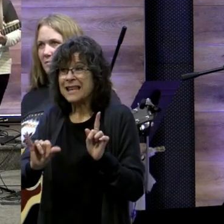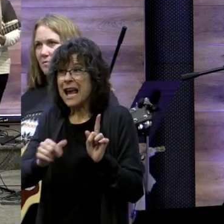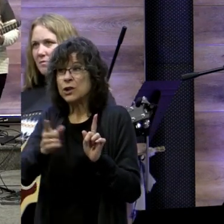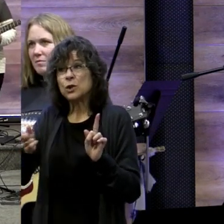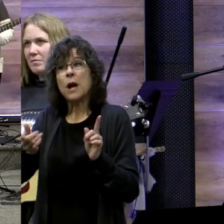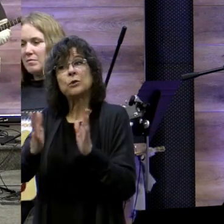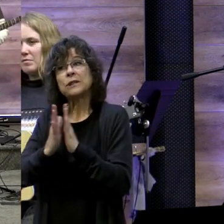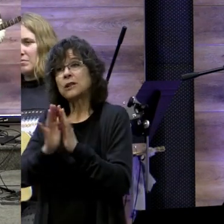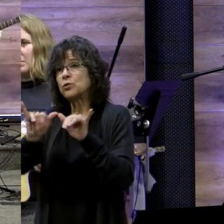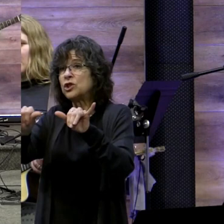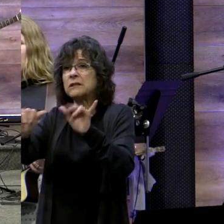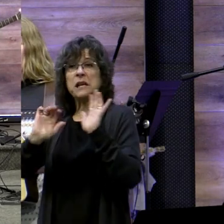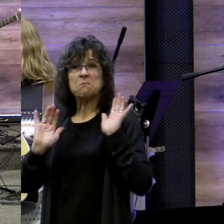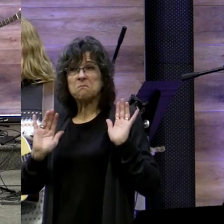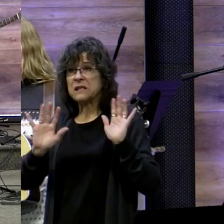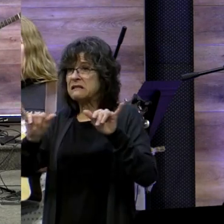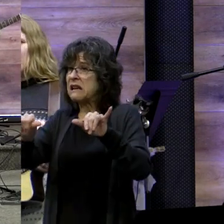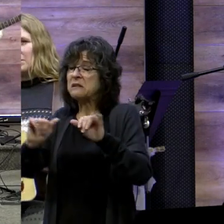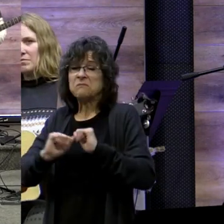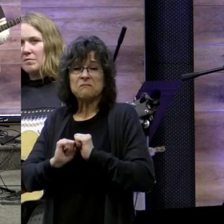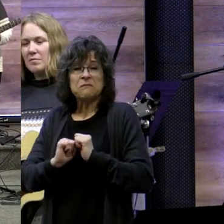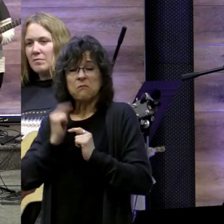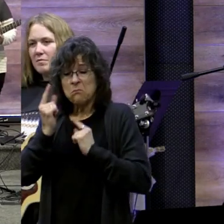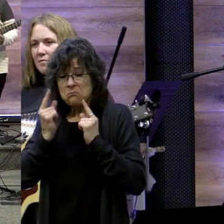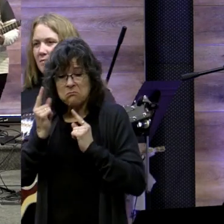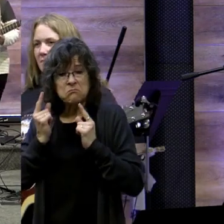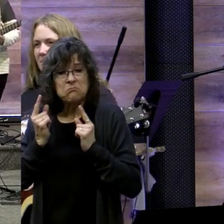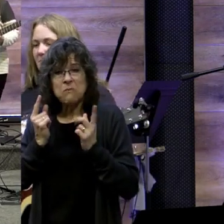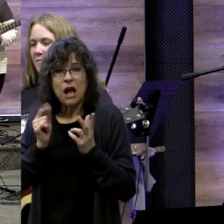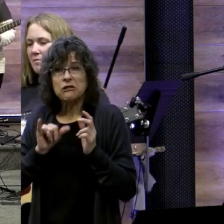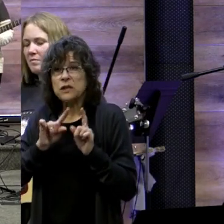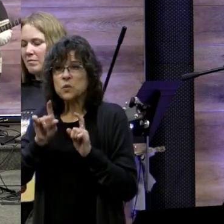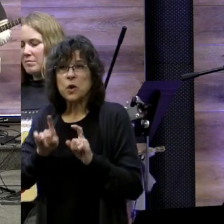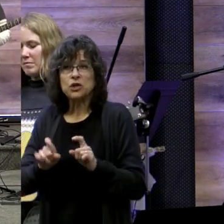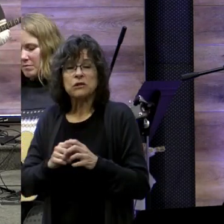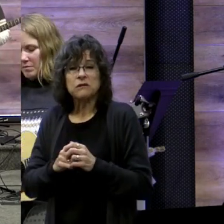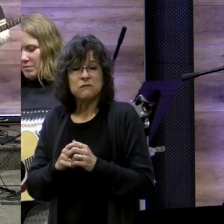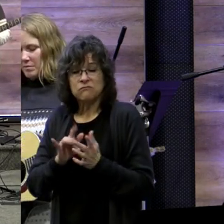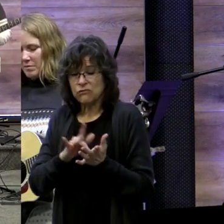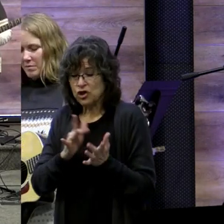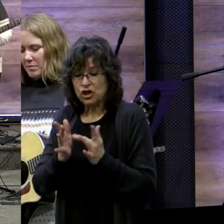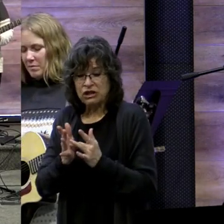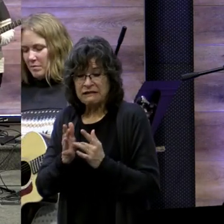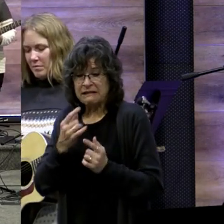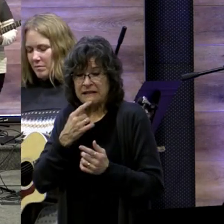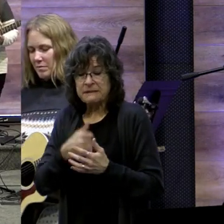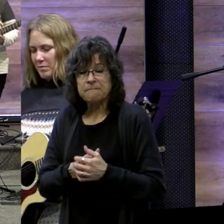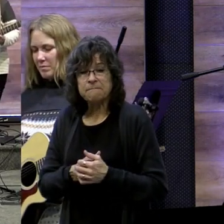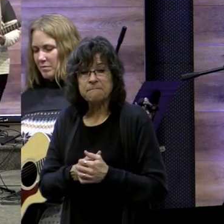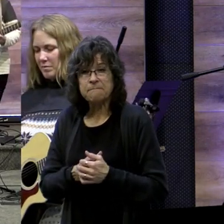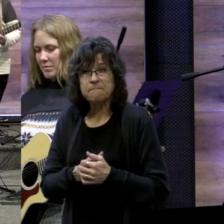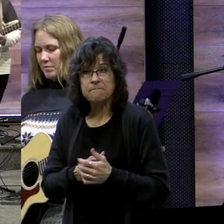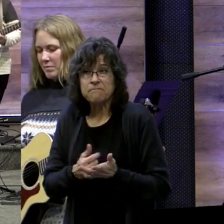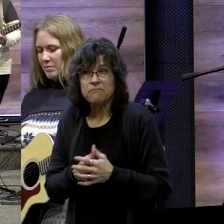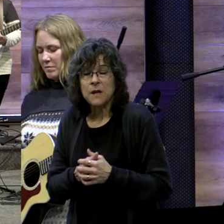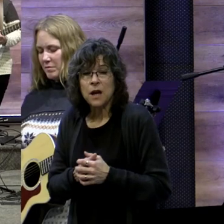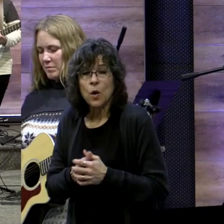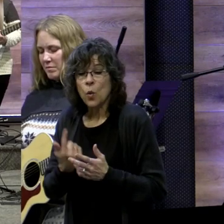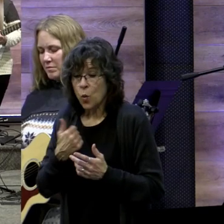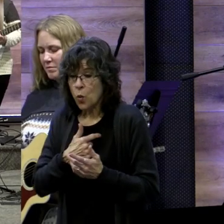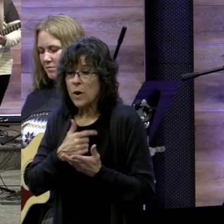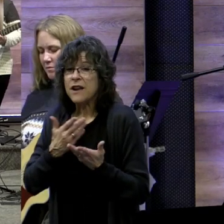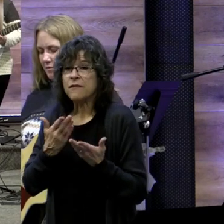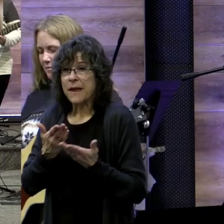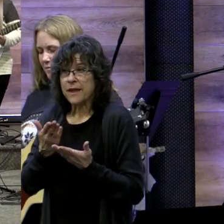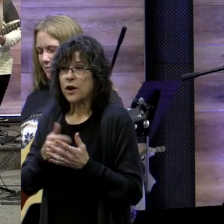that you would just remain in your seat and ponder the implications of these questions and claims that Jesus makes. We've all been there before. However,